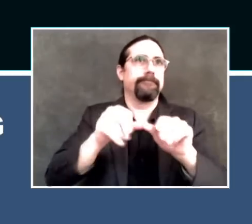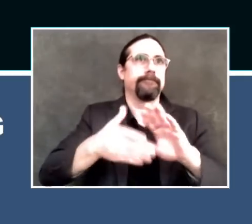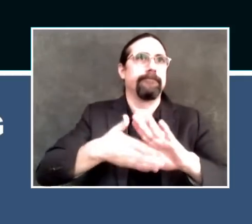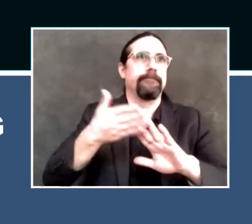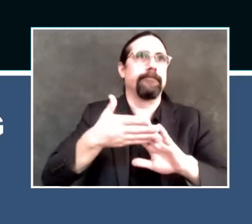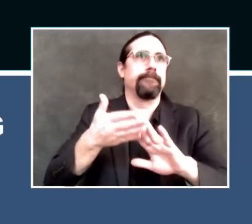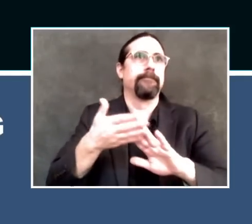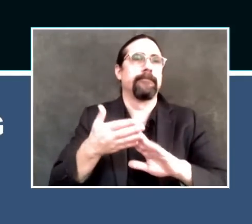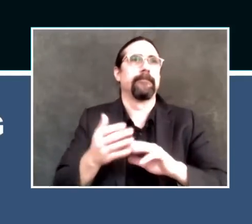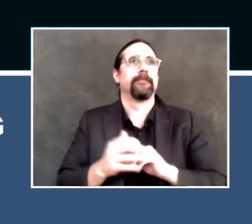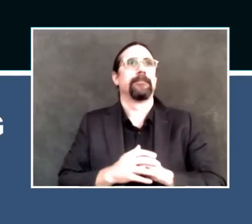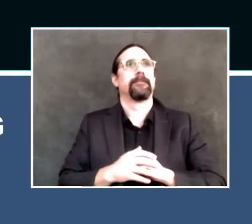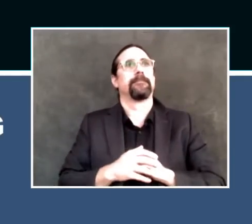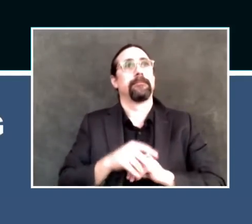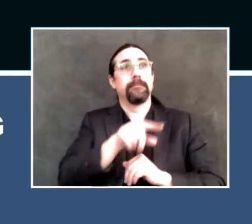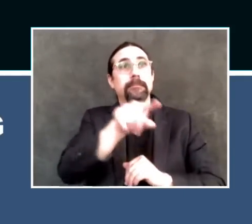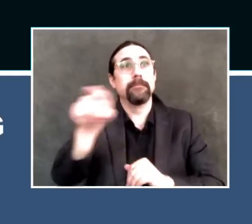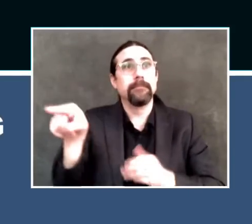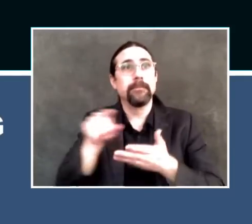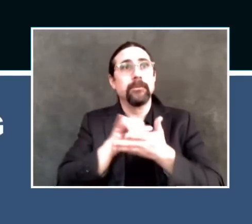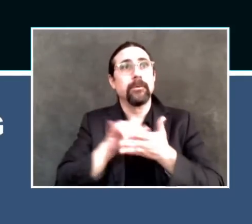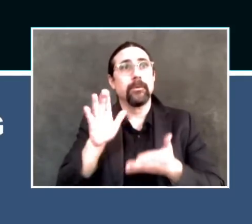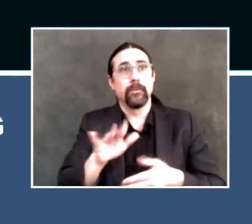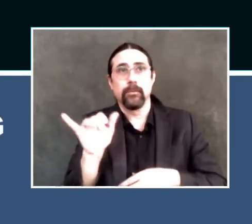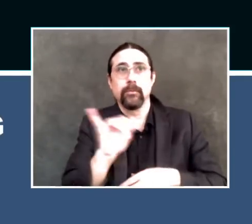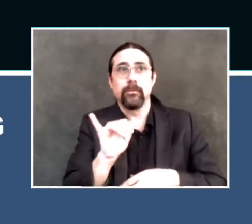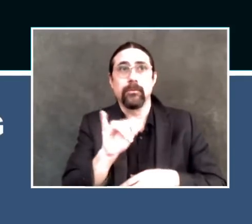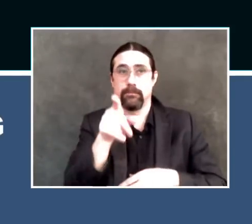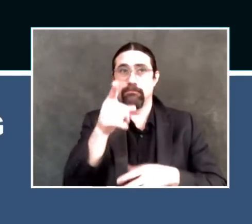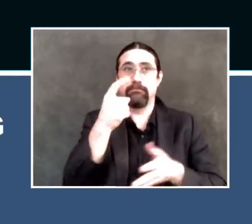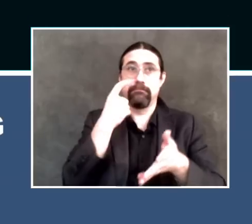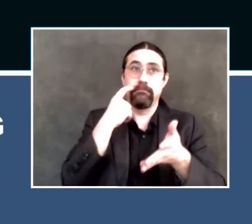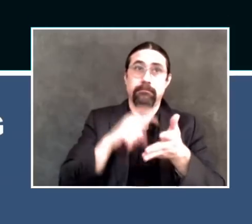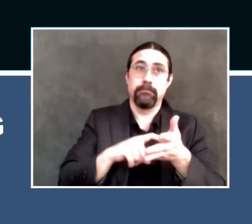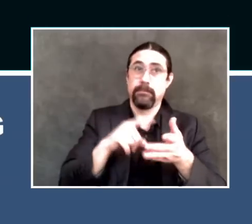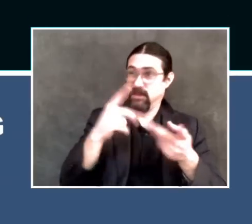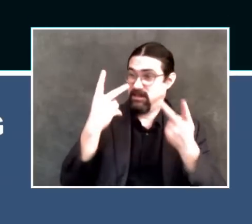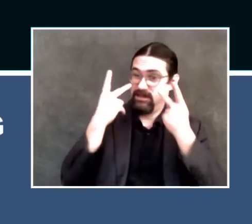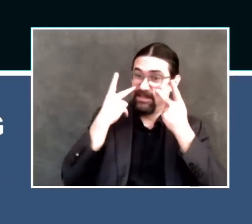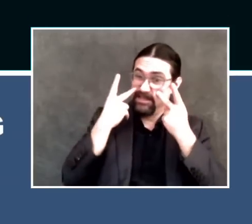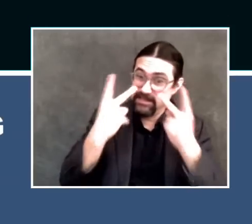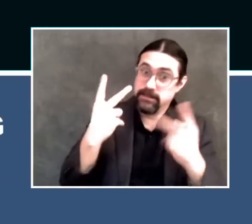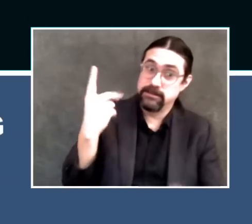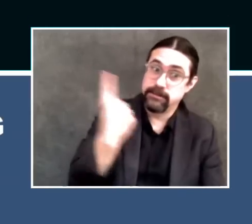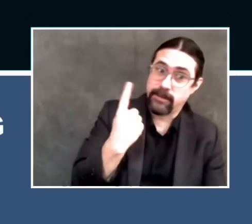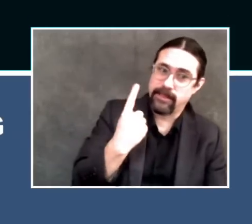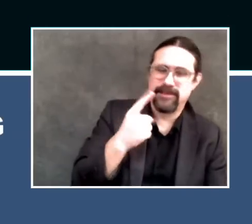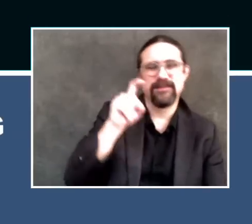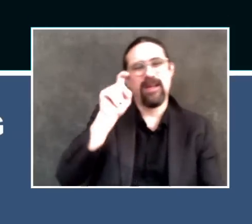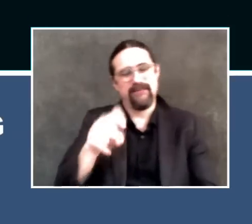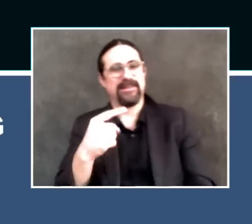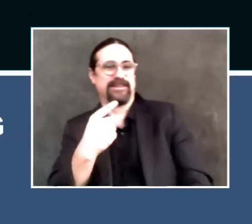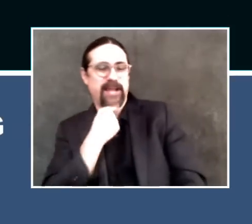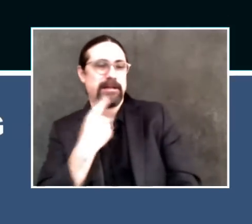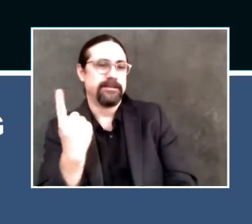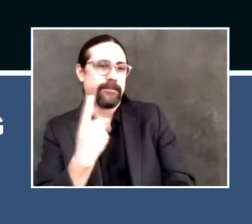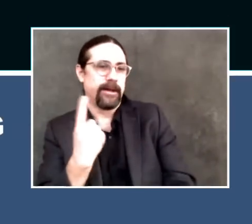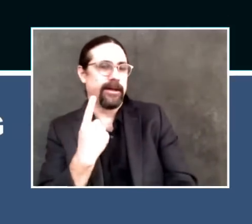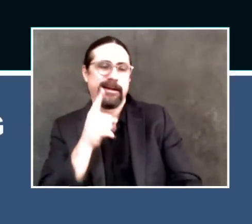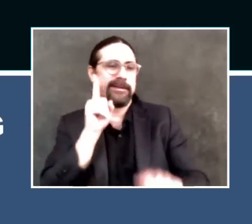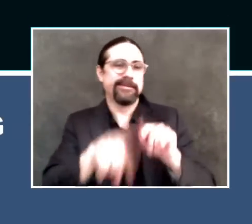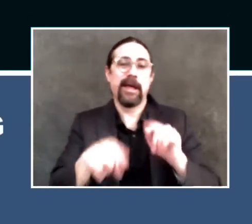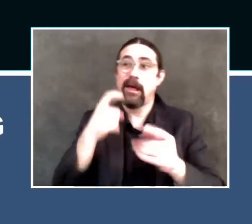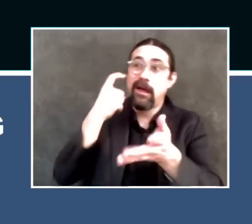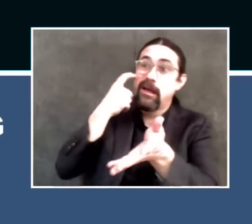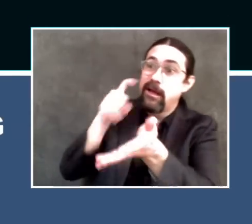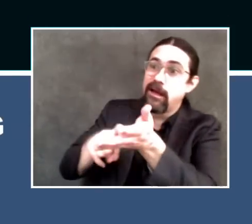something. Well, for right now, the enemy is a disease. The terrorist is a disease. And if you see